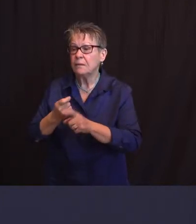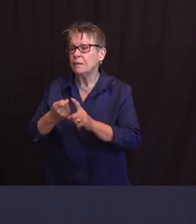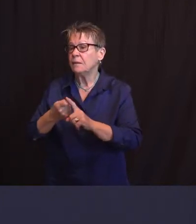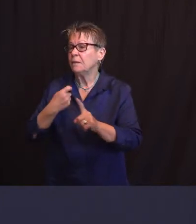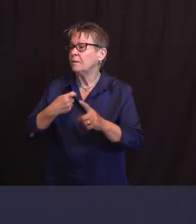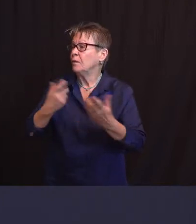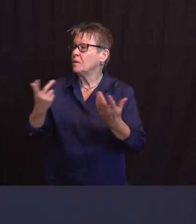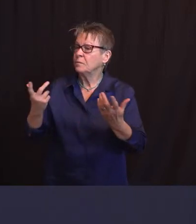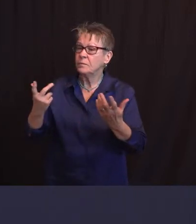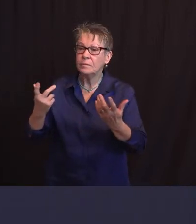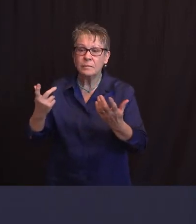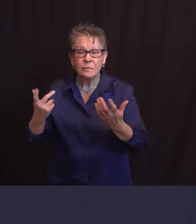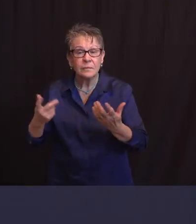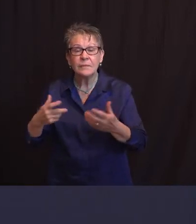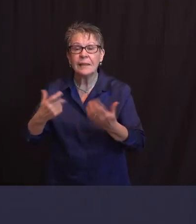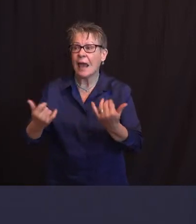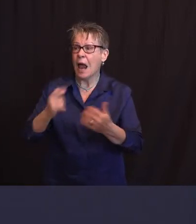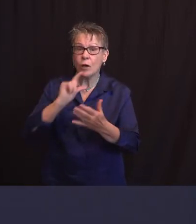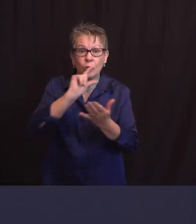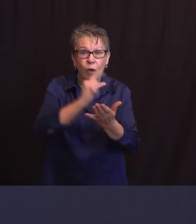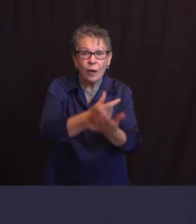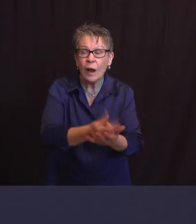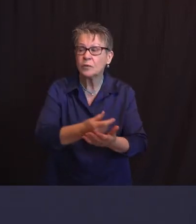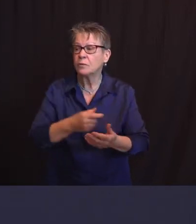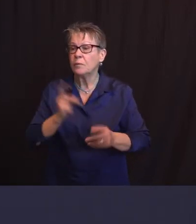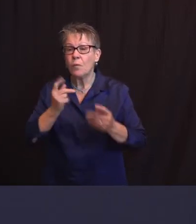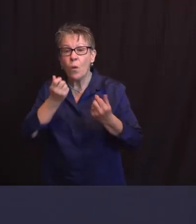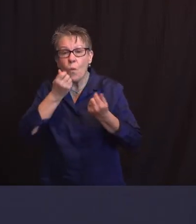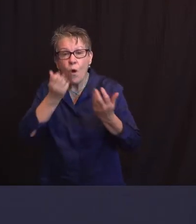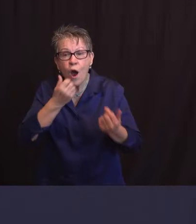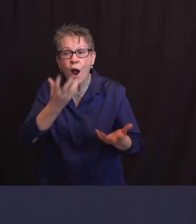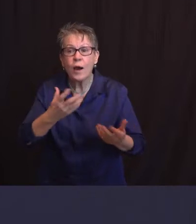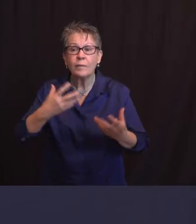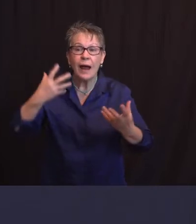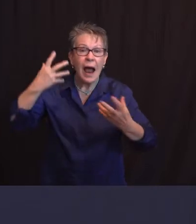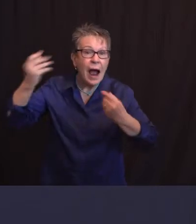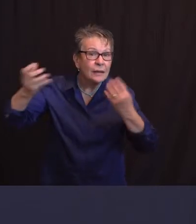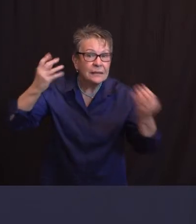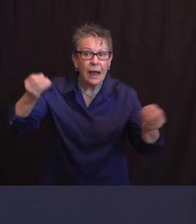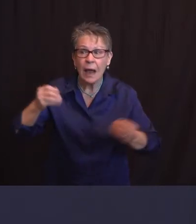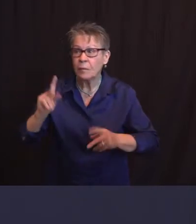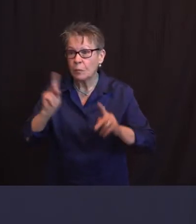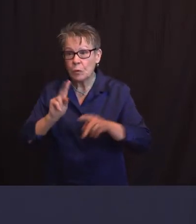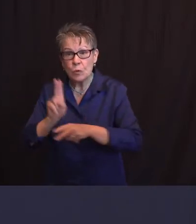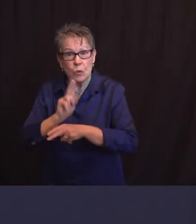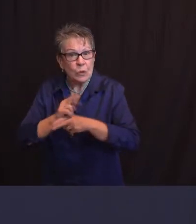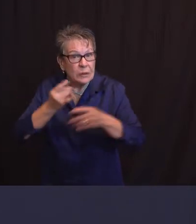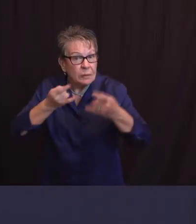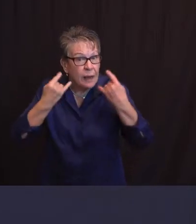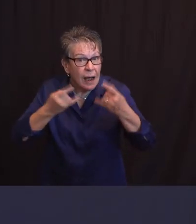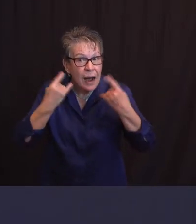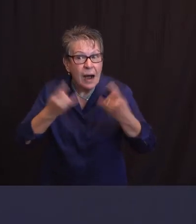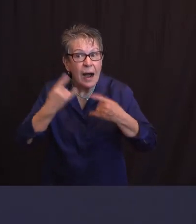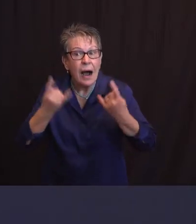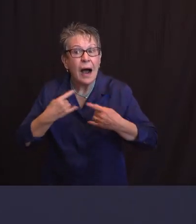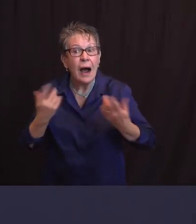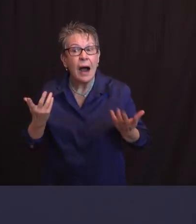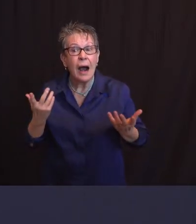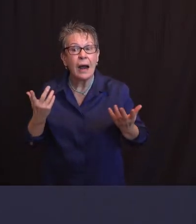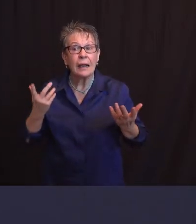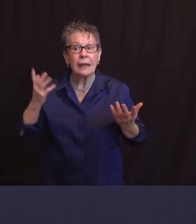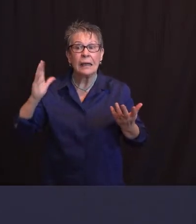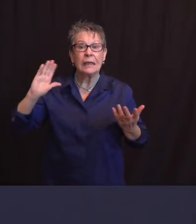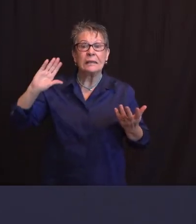activities, you know, where people could wear masks and stuff. We have not seen a big surge in hospitalizations. It seems to be kind